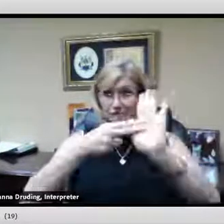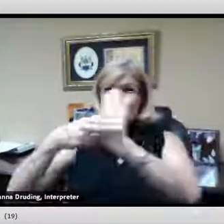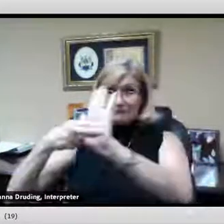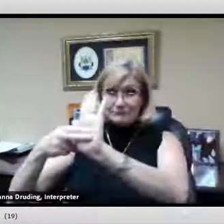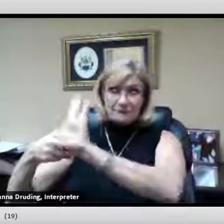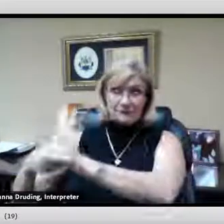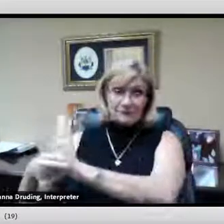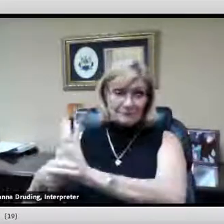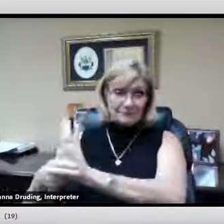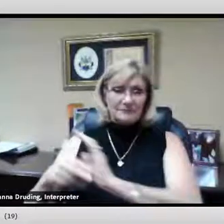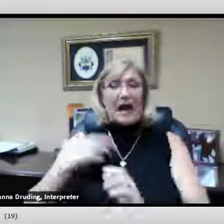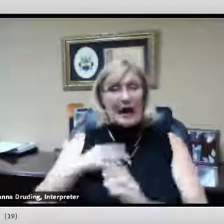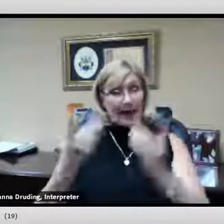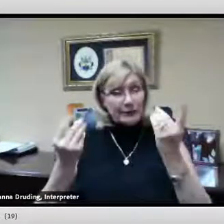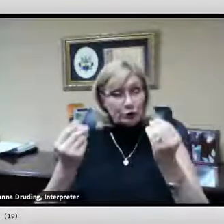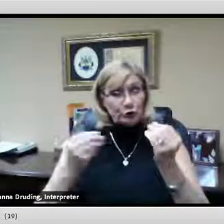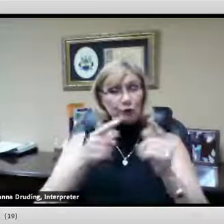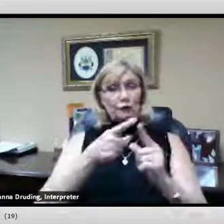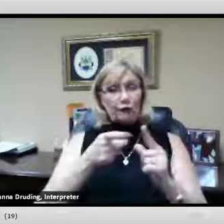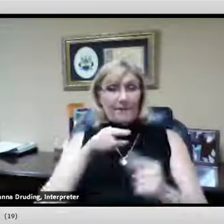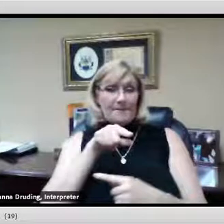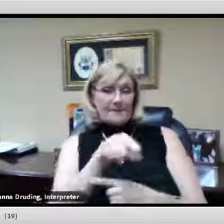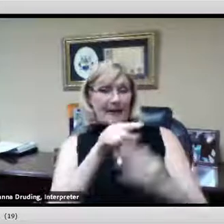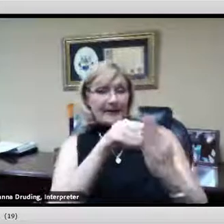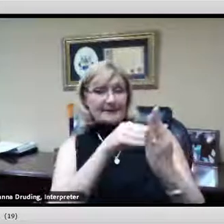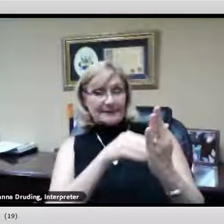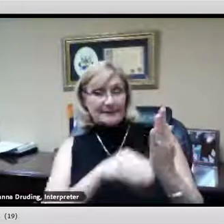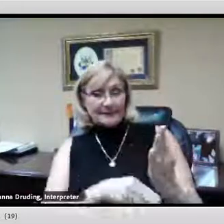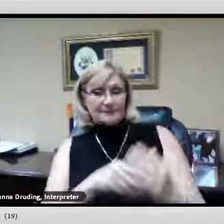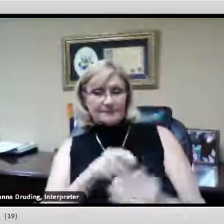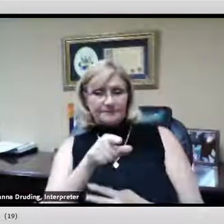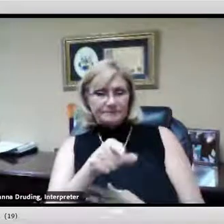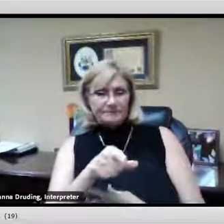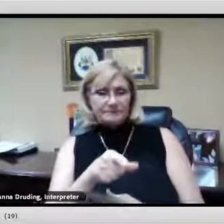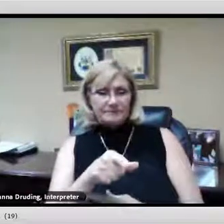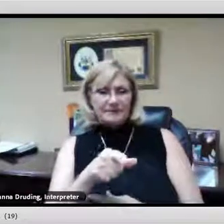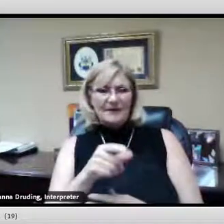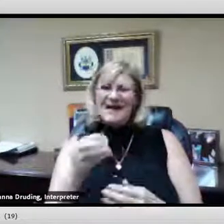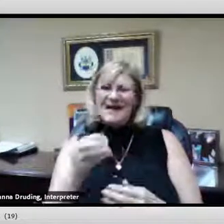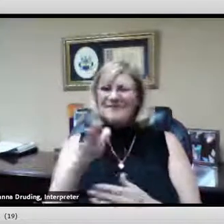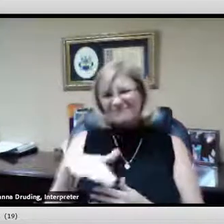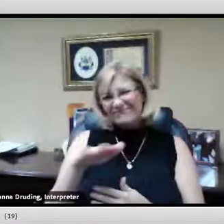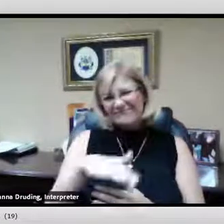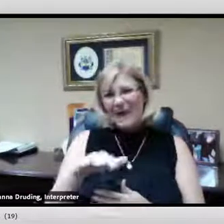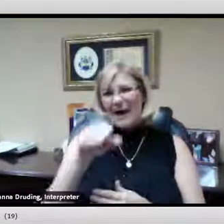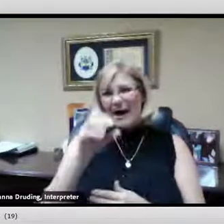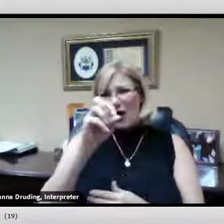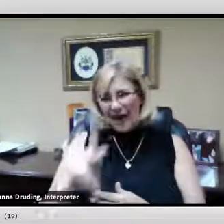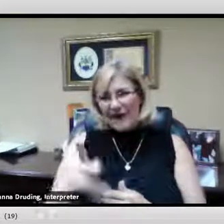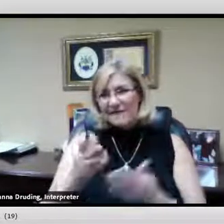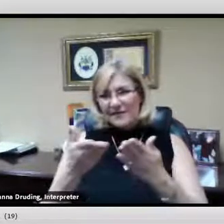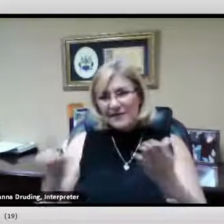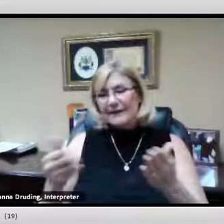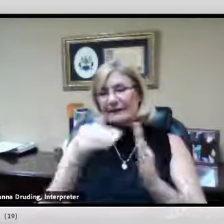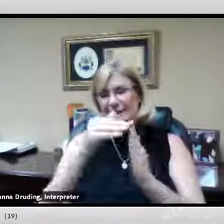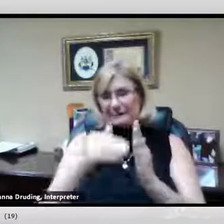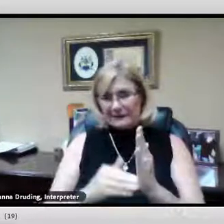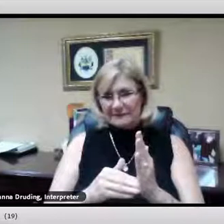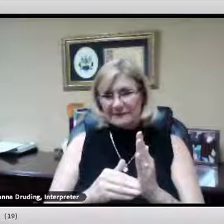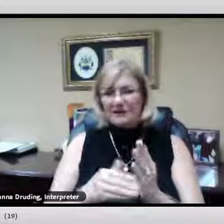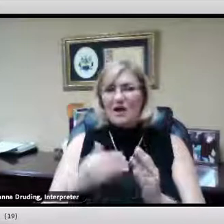do from this list. And so then I put them onto another slide. And so you can see it's about half of the things that are listed are things that I,